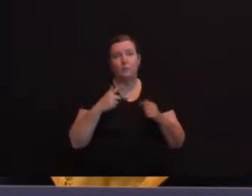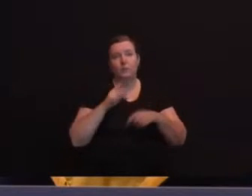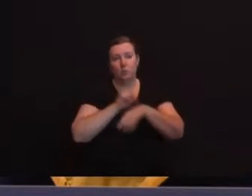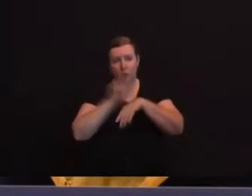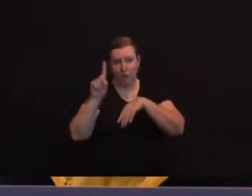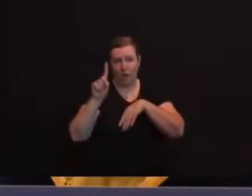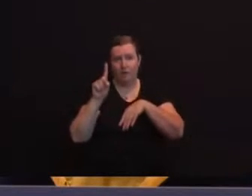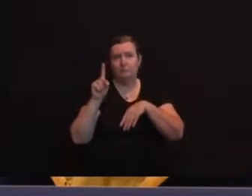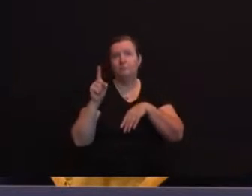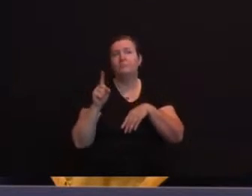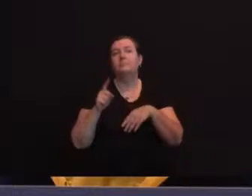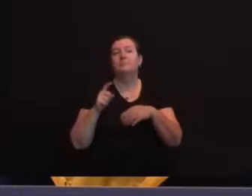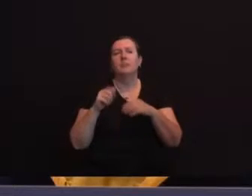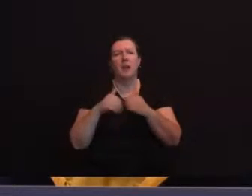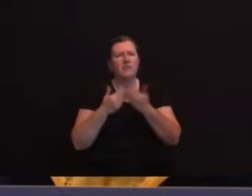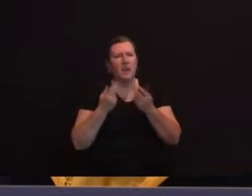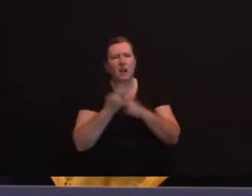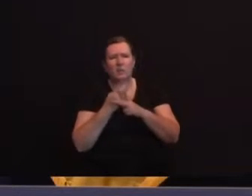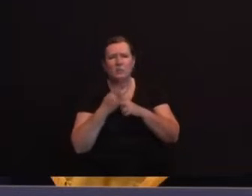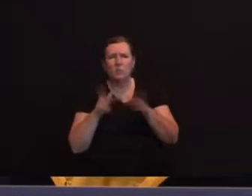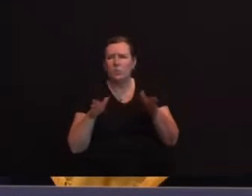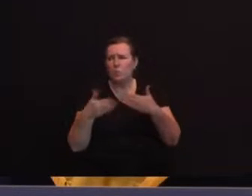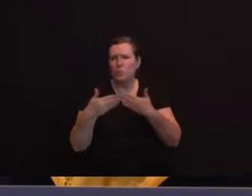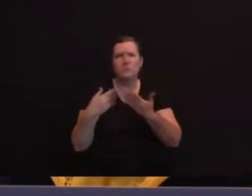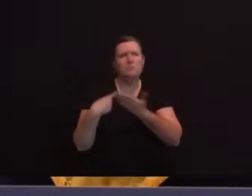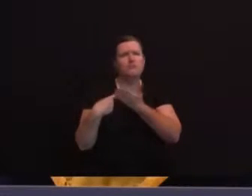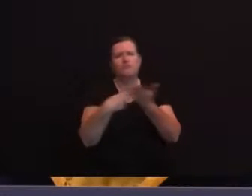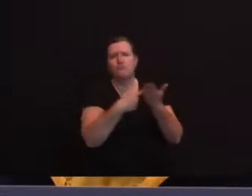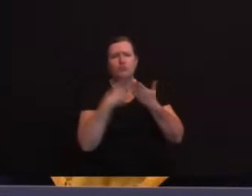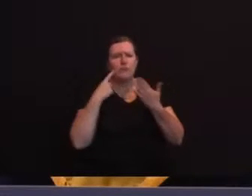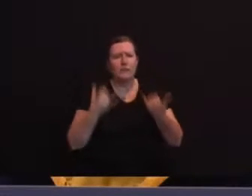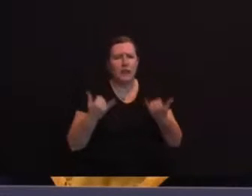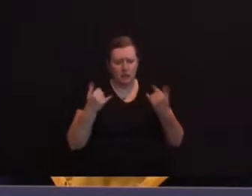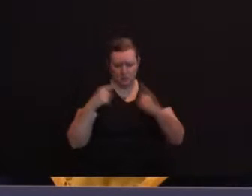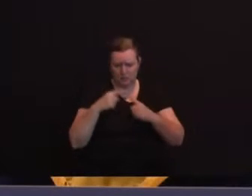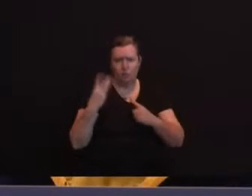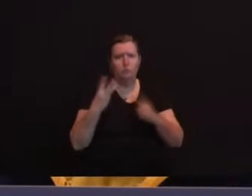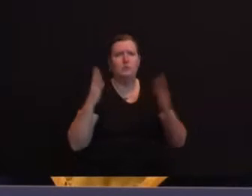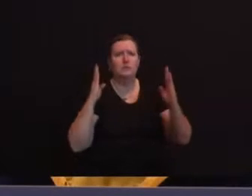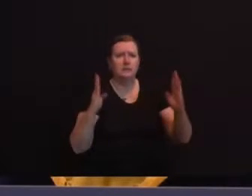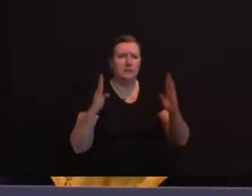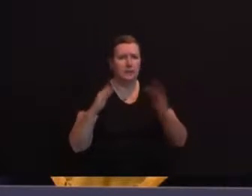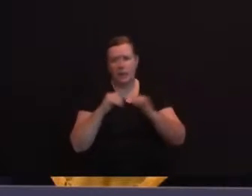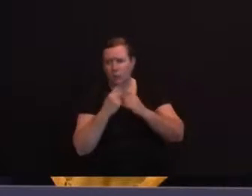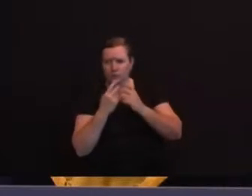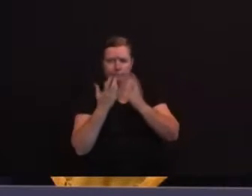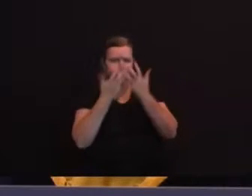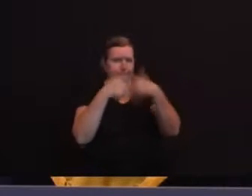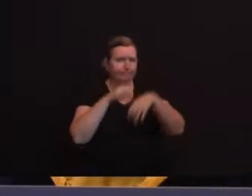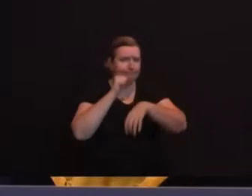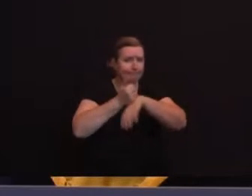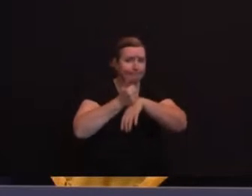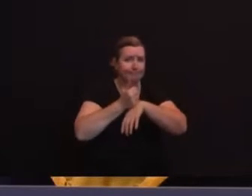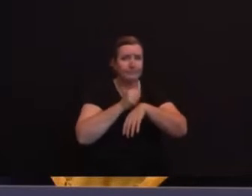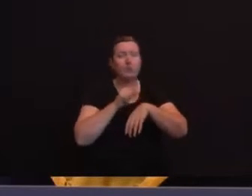which I do want to do that between now and Wednesday. But we'll be with you Wednesday at 1 in some form or another. Thanks. God bless.